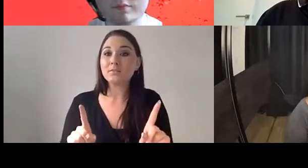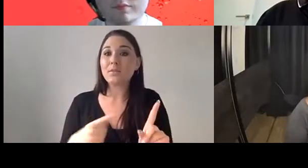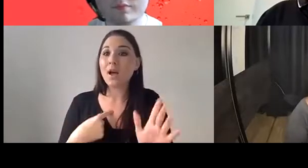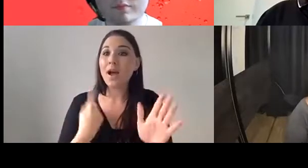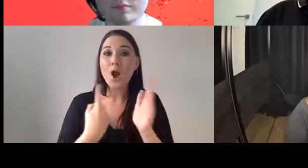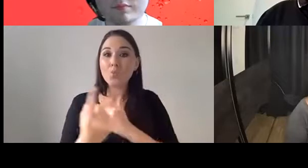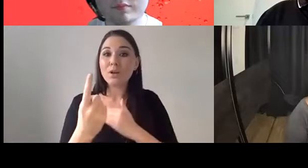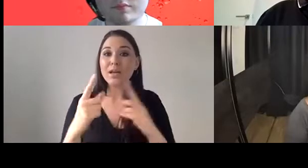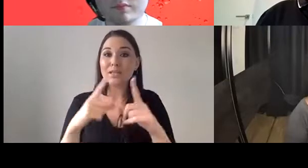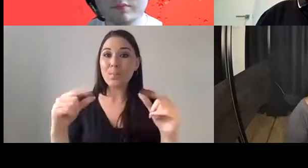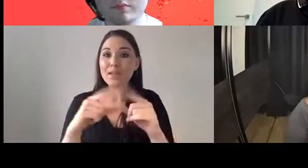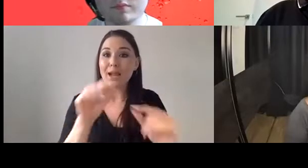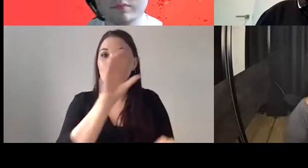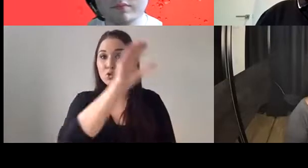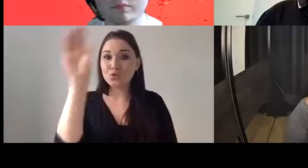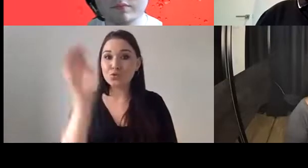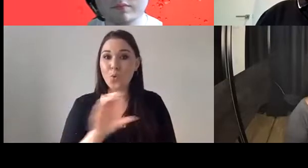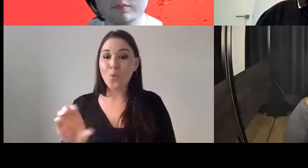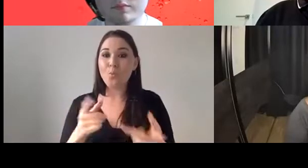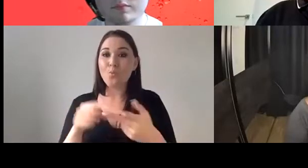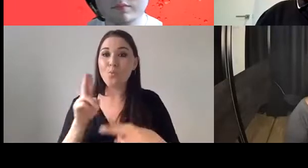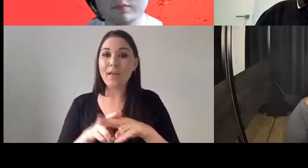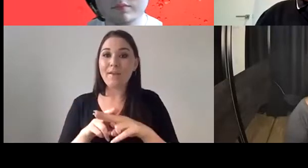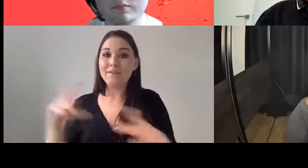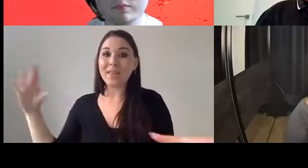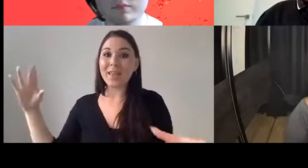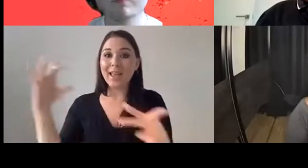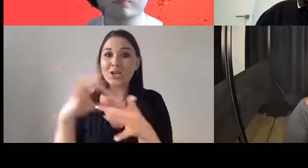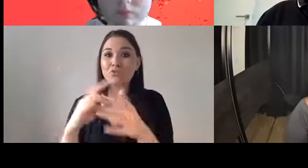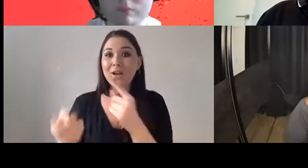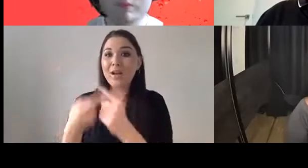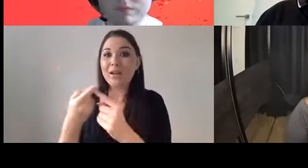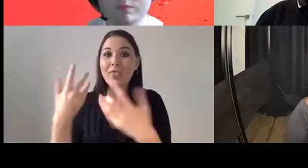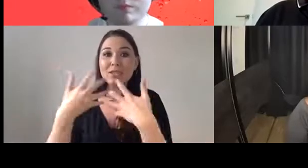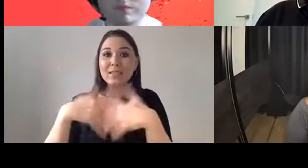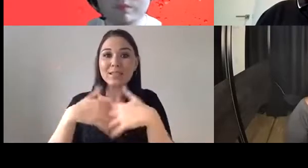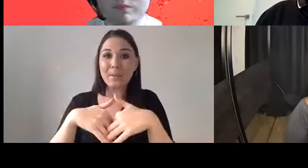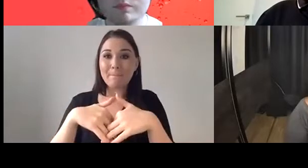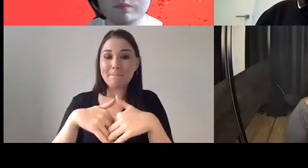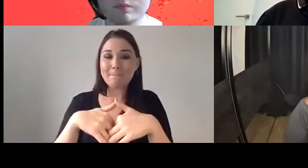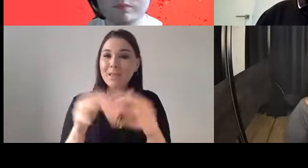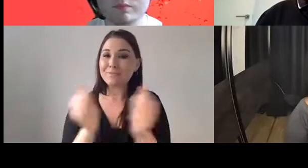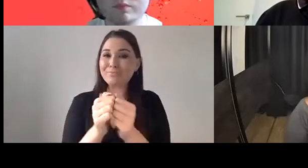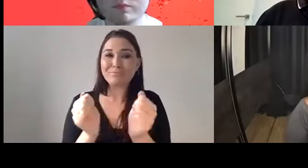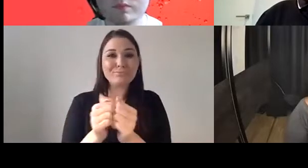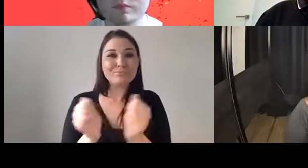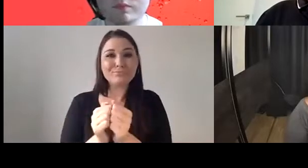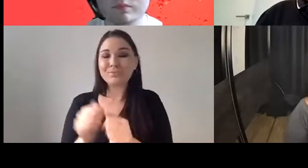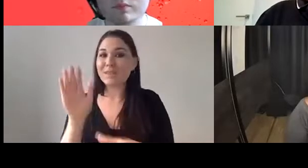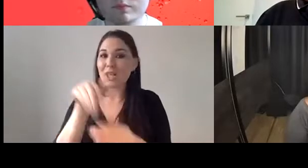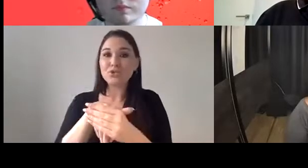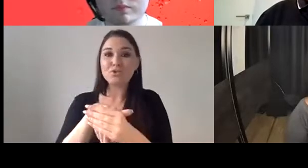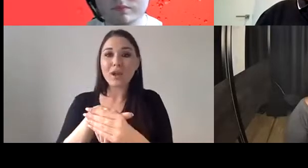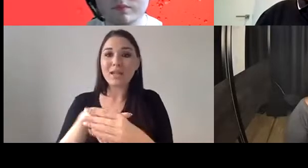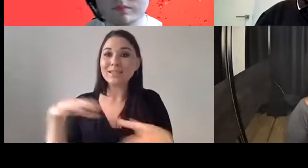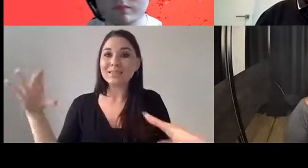get subtitles on Zoom if you integrate with another system, and it's quite hard to do that integration, and it's